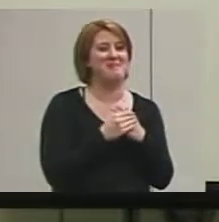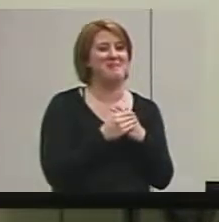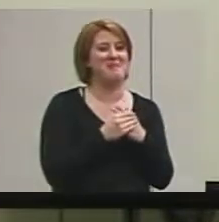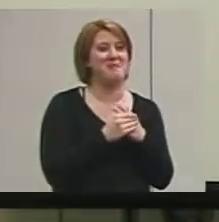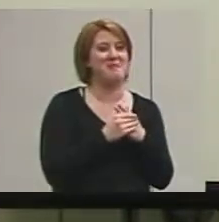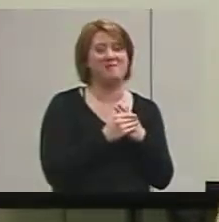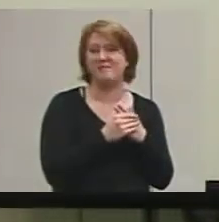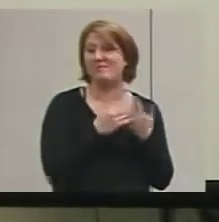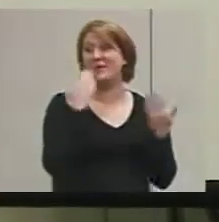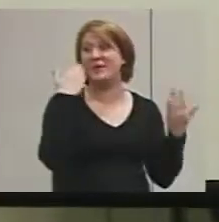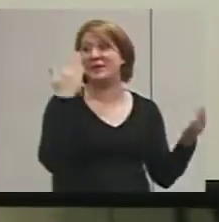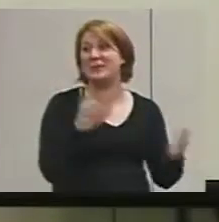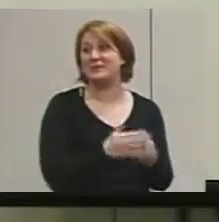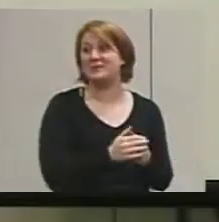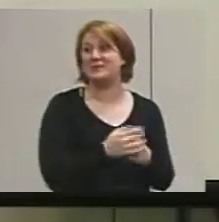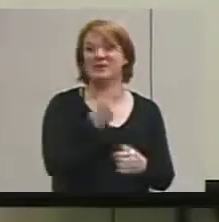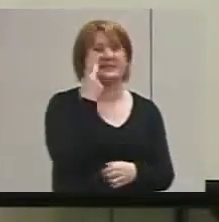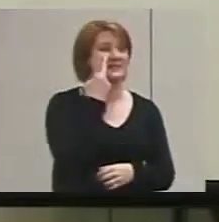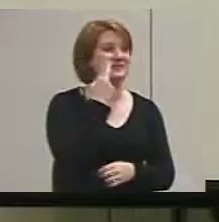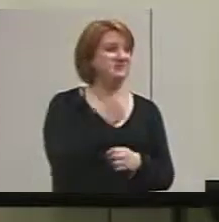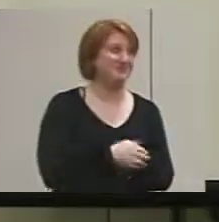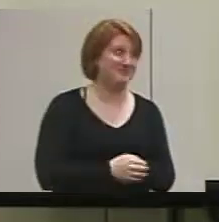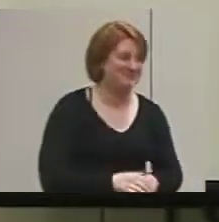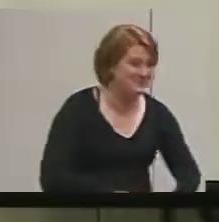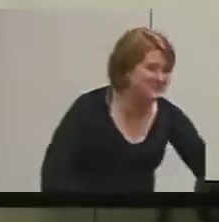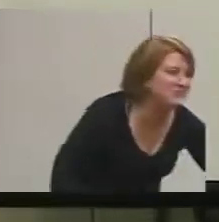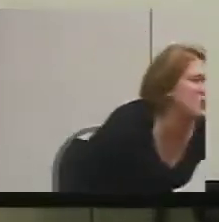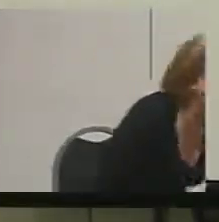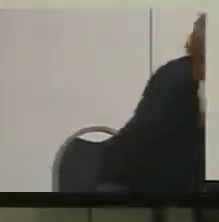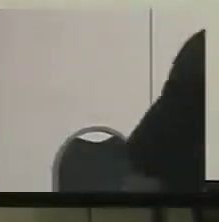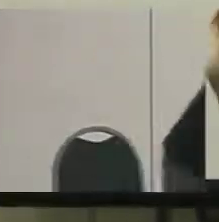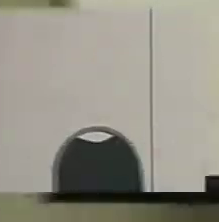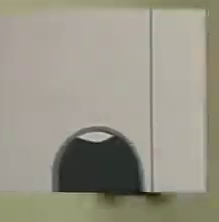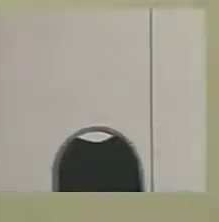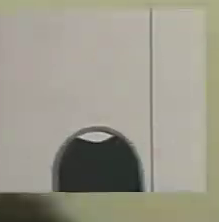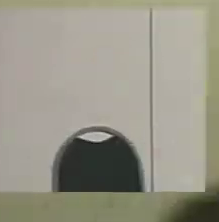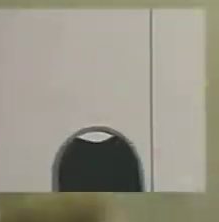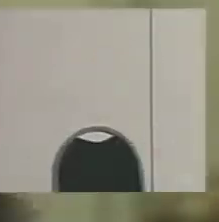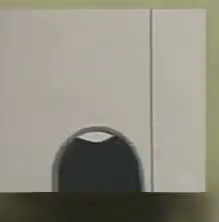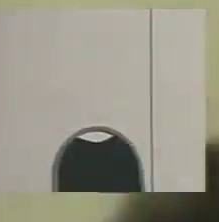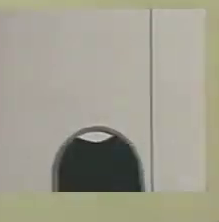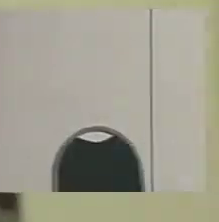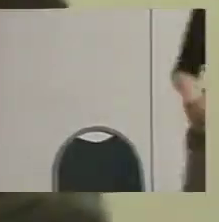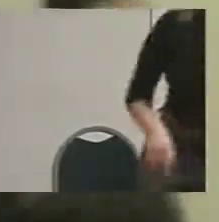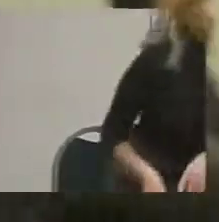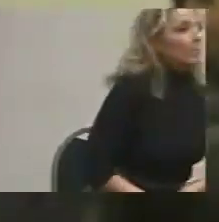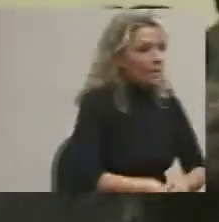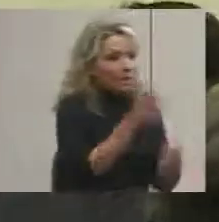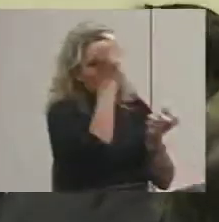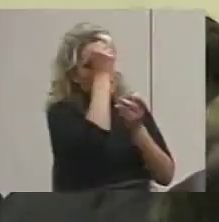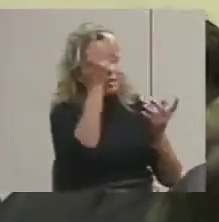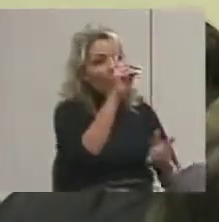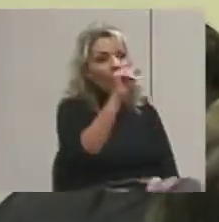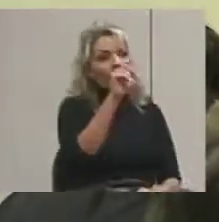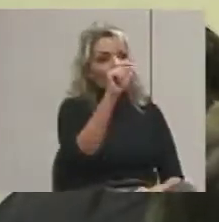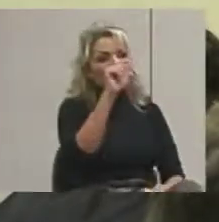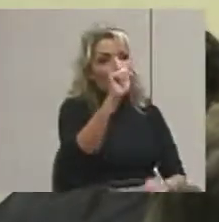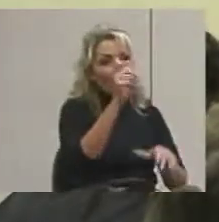So I don't know, we'll see. Does the data that you get from your